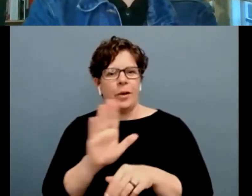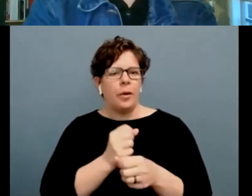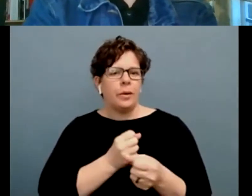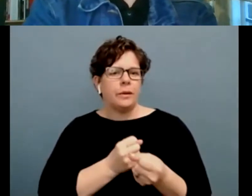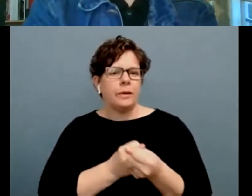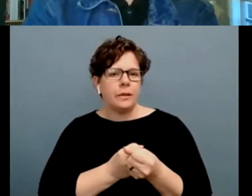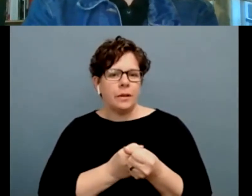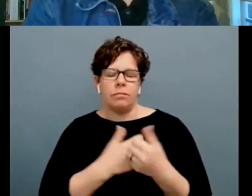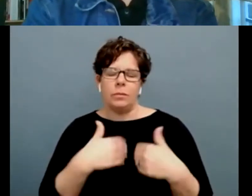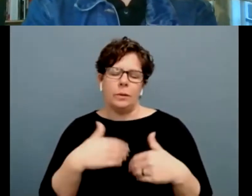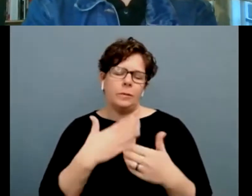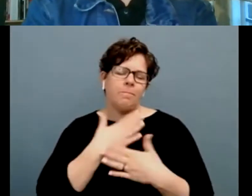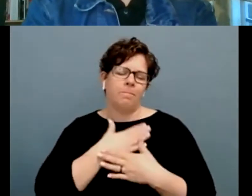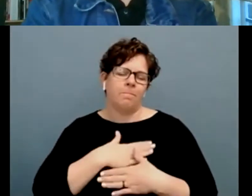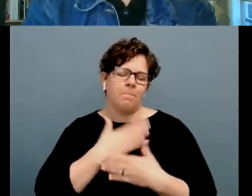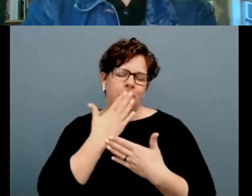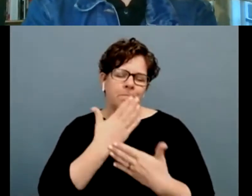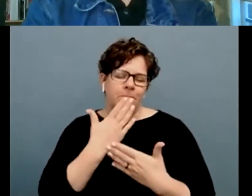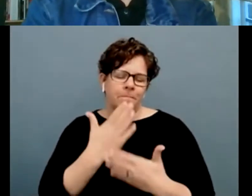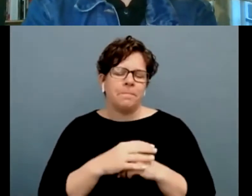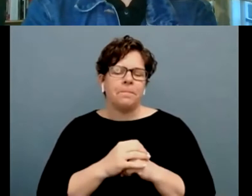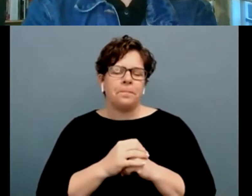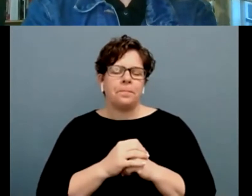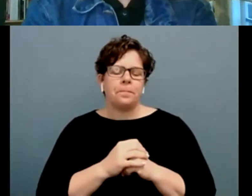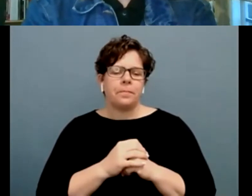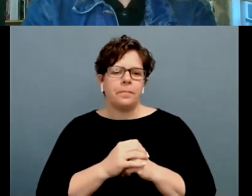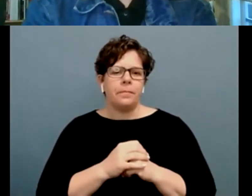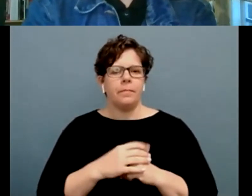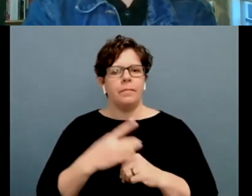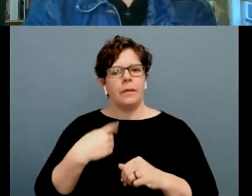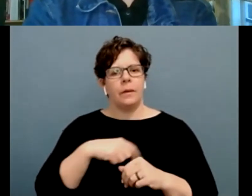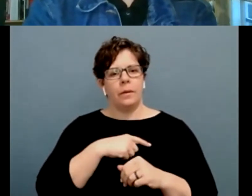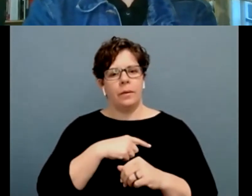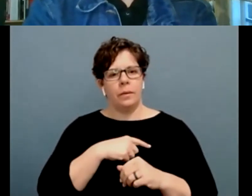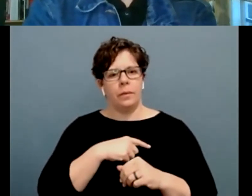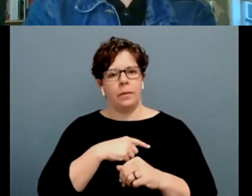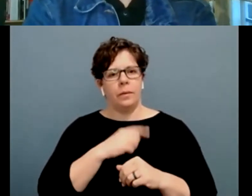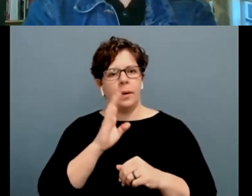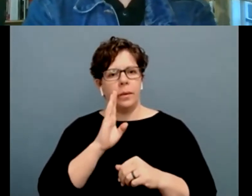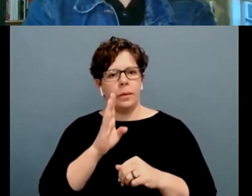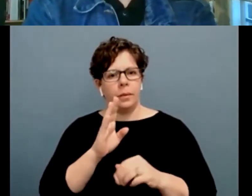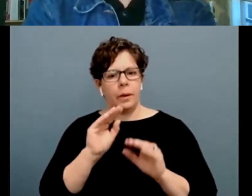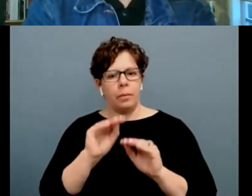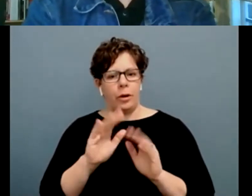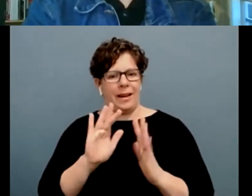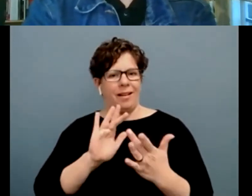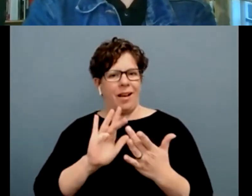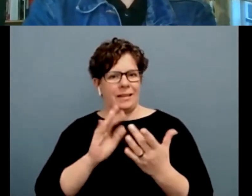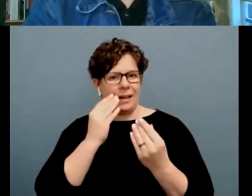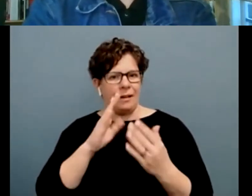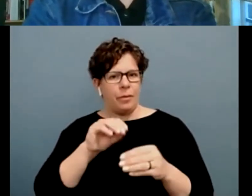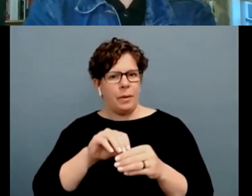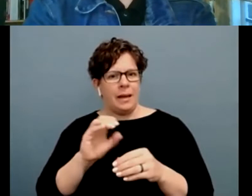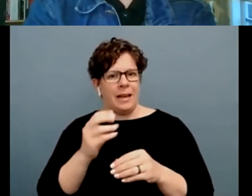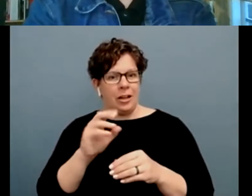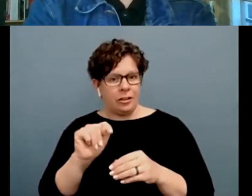the world to us. So we will pop in, if we haven't already, our contact information if you have more